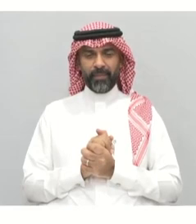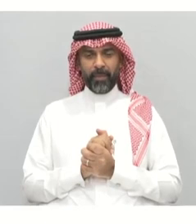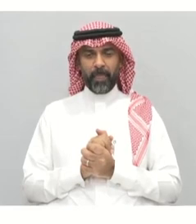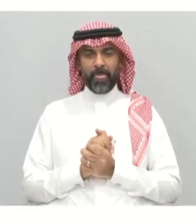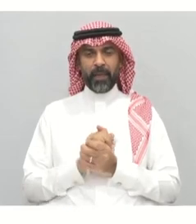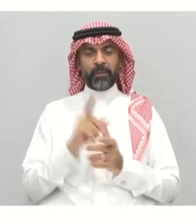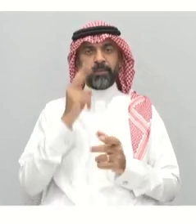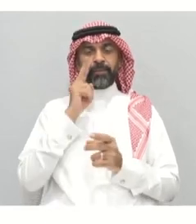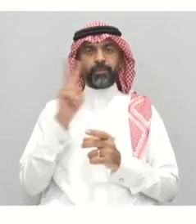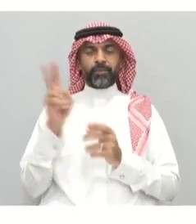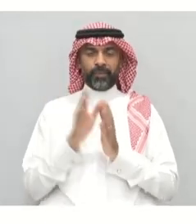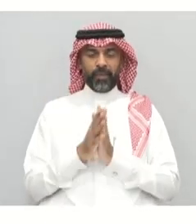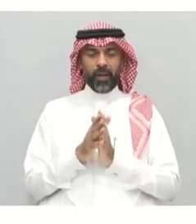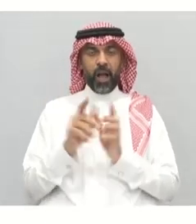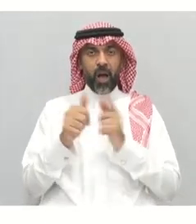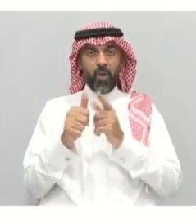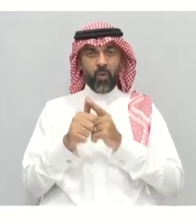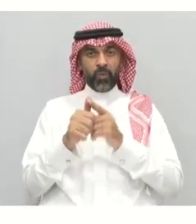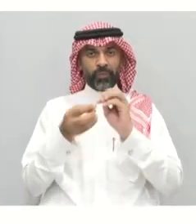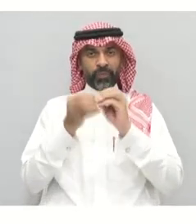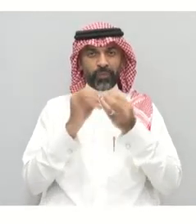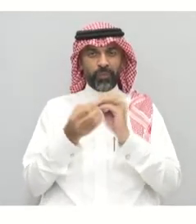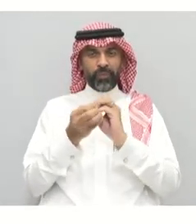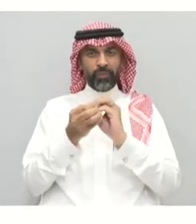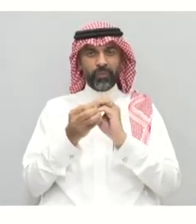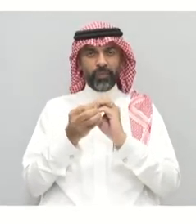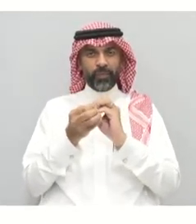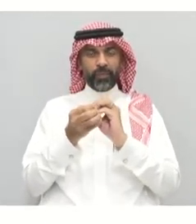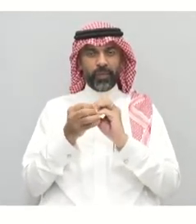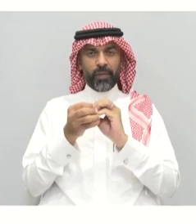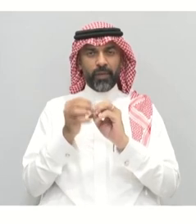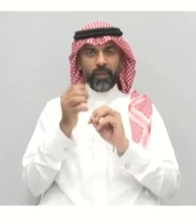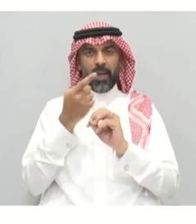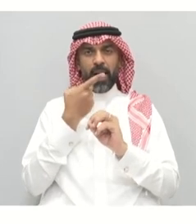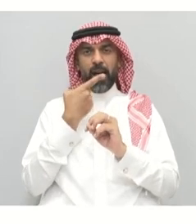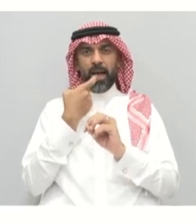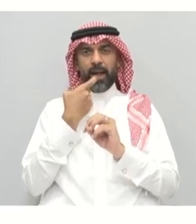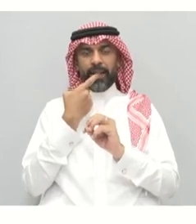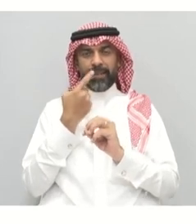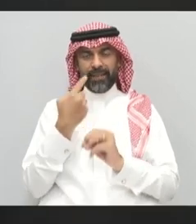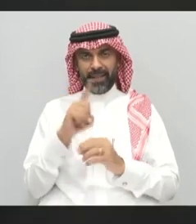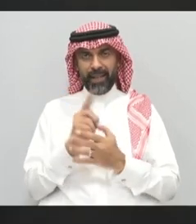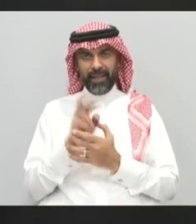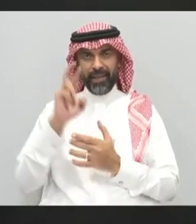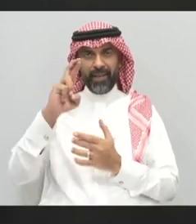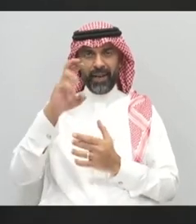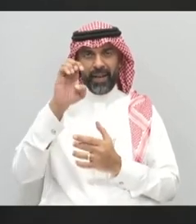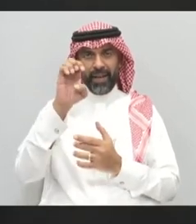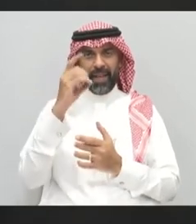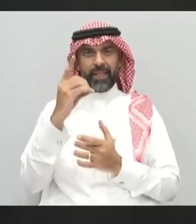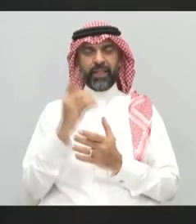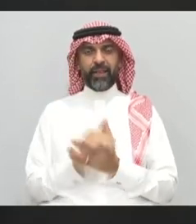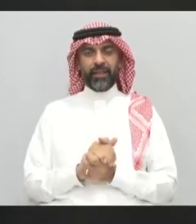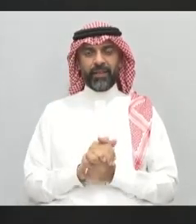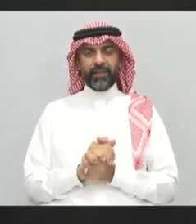Okay, so look at the first color here. Here we have a traffic light. Look at the first color. What color is it?